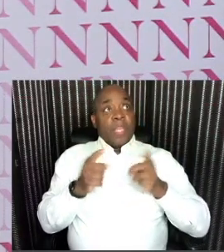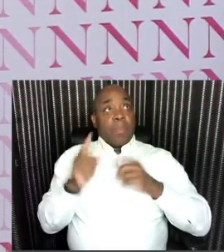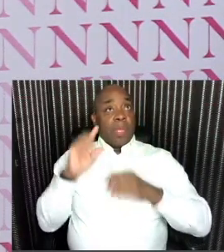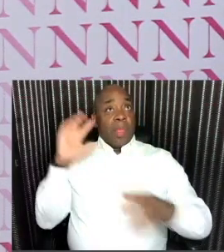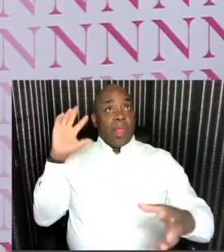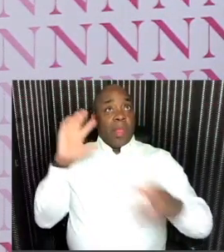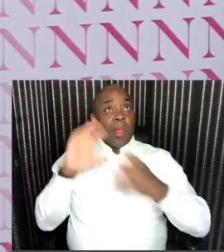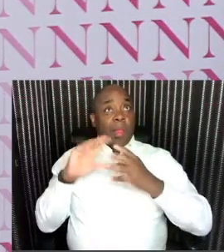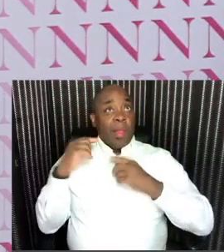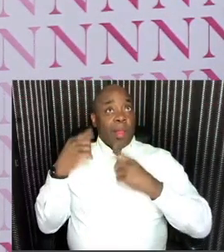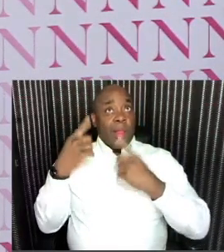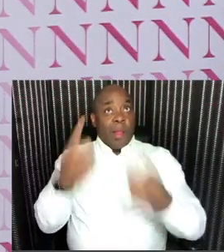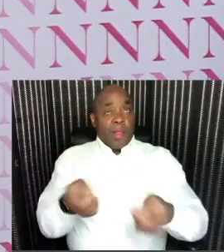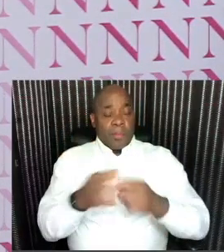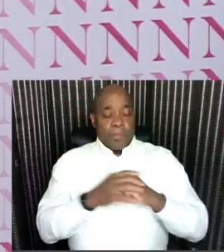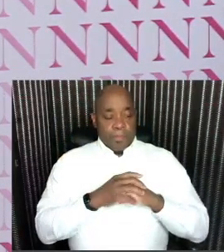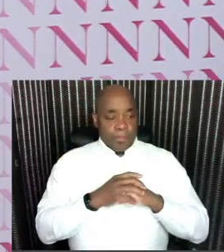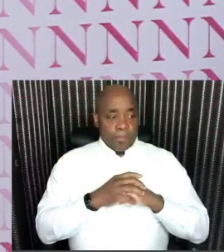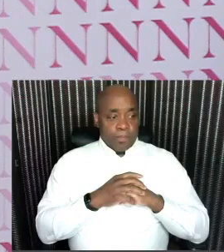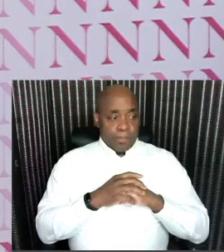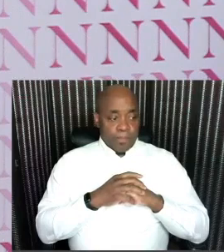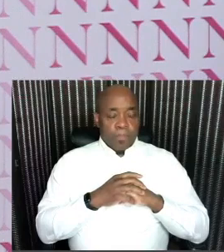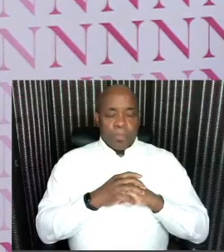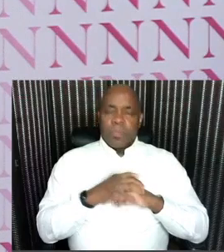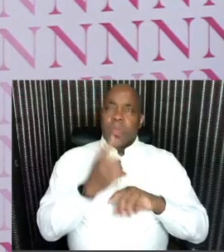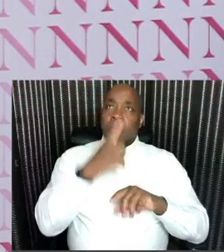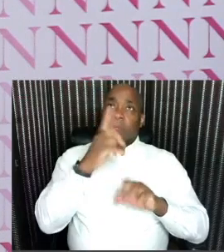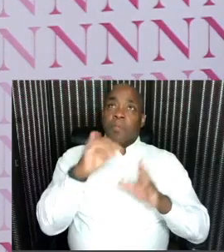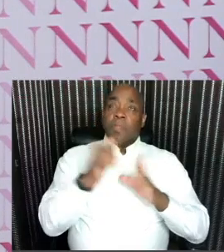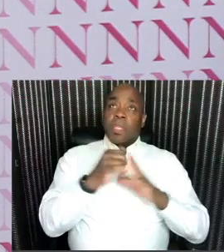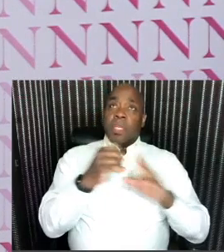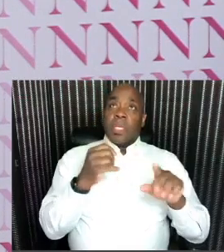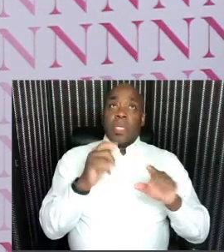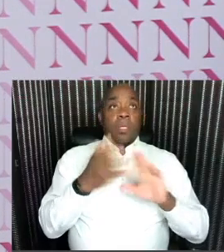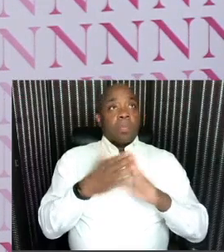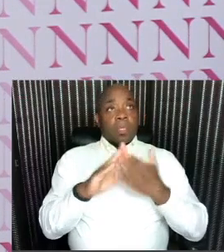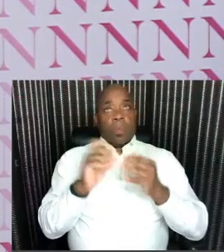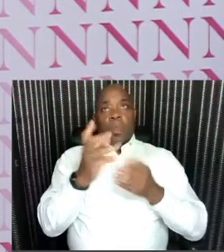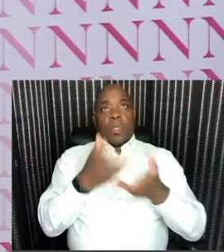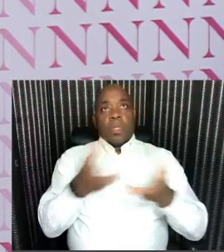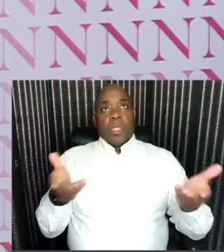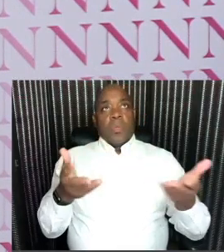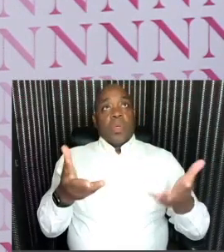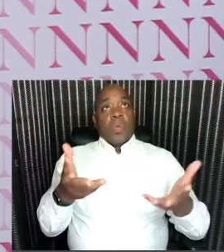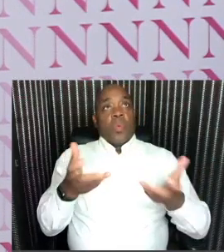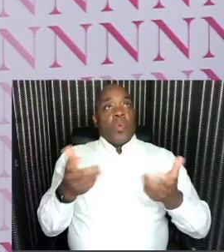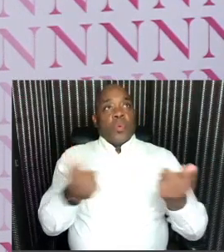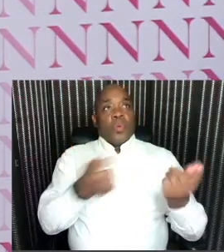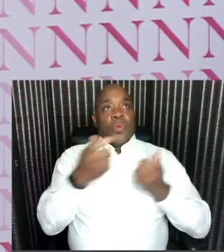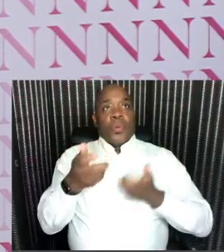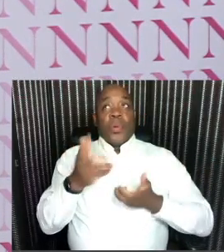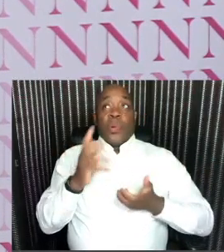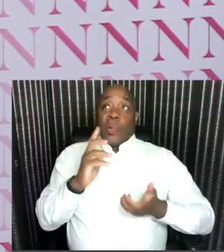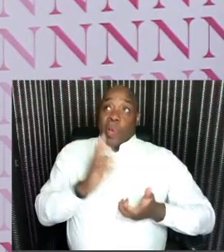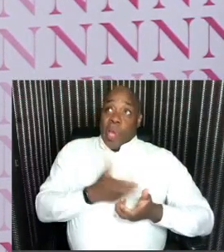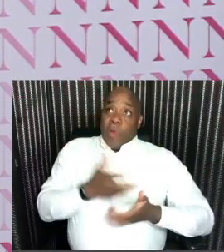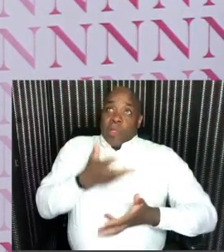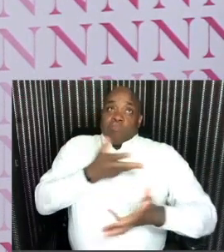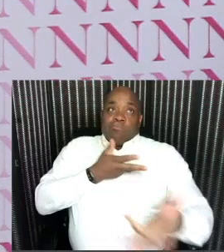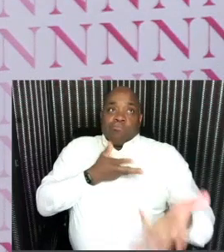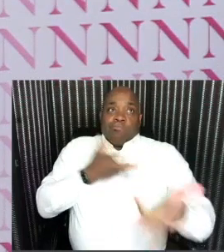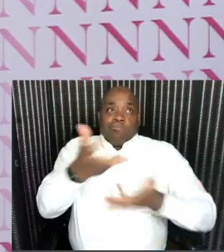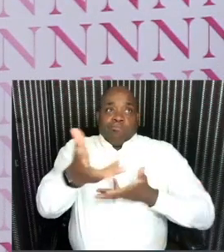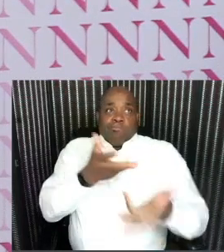that, it became one of the things that we wanted to do in our interactions with them is to provide a platform to record,